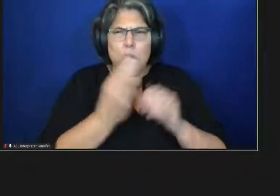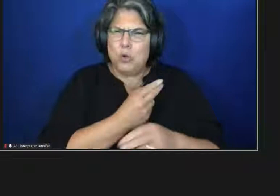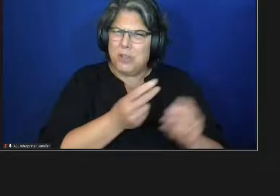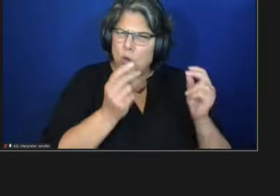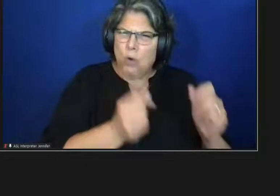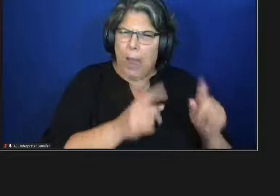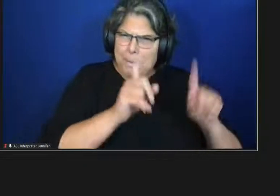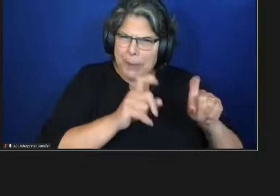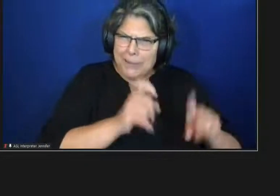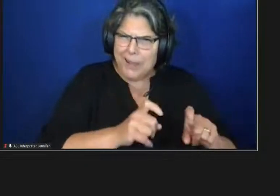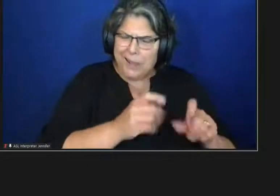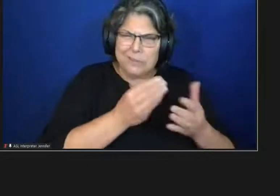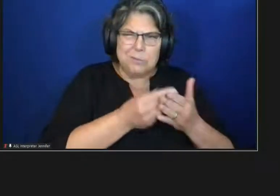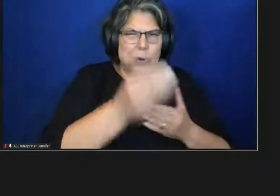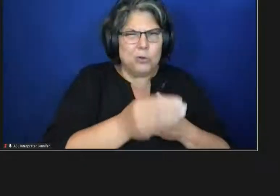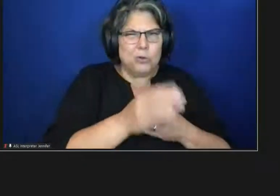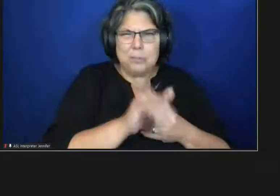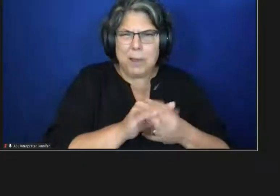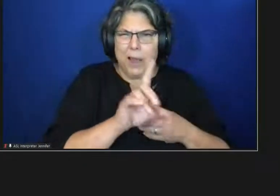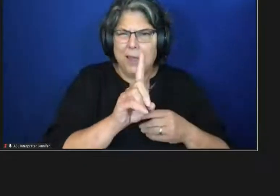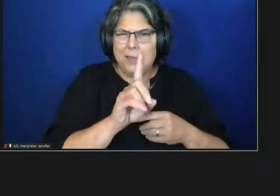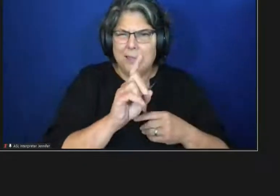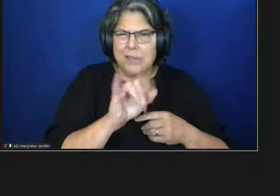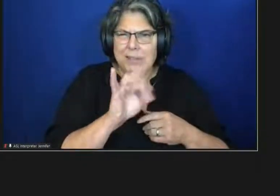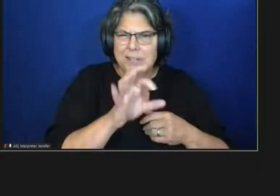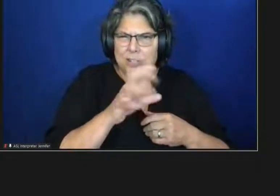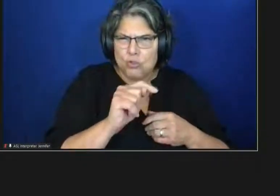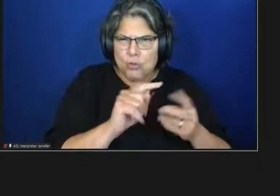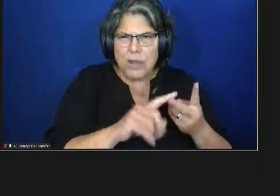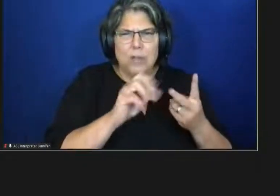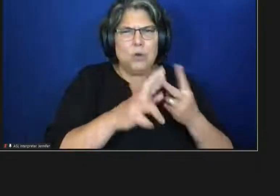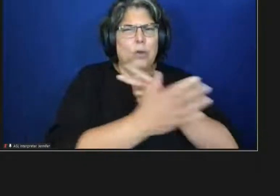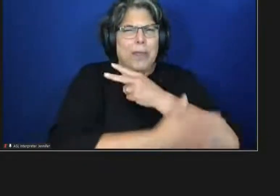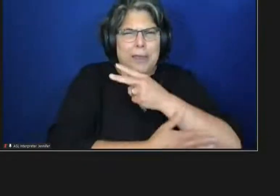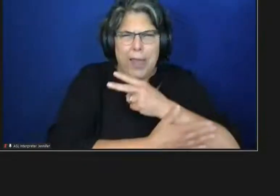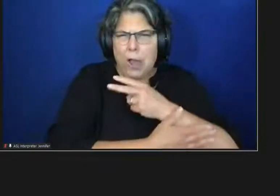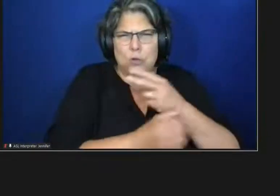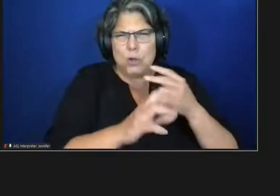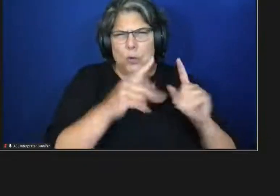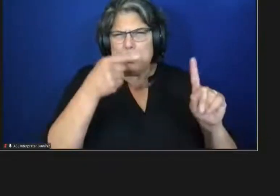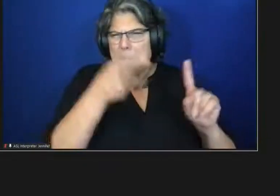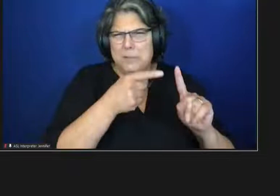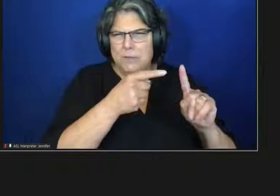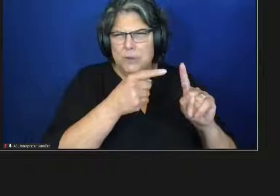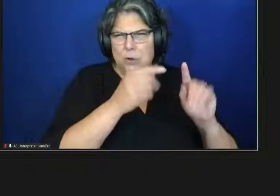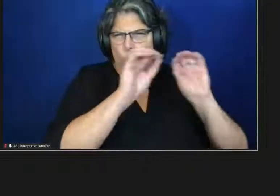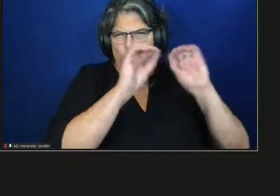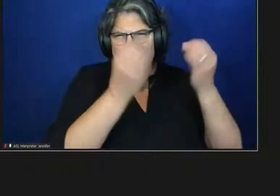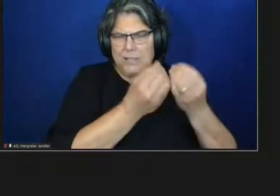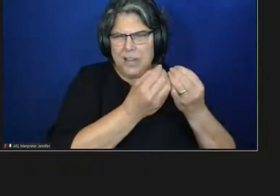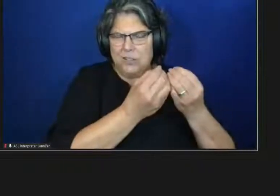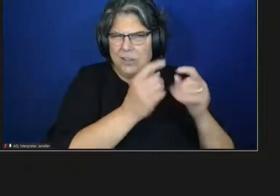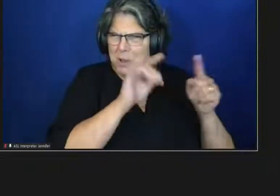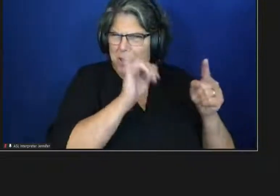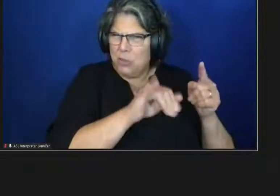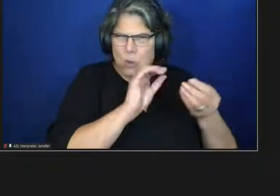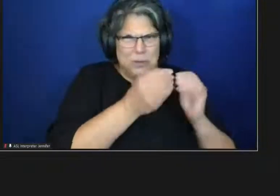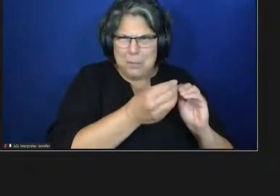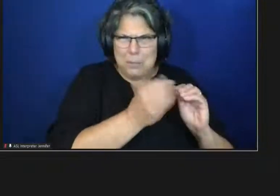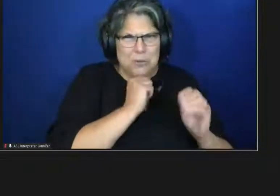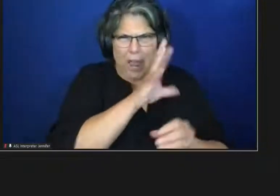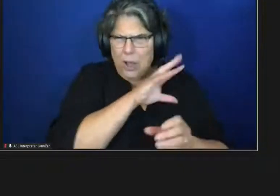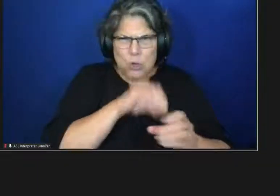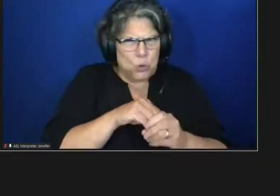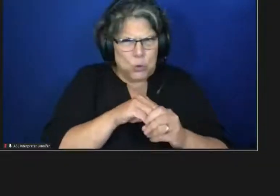tests purchased either by the district or the county or a specific entity, and those aren't being tallied in the